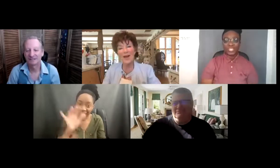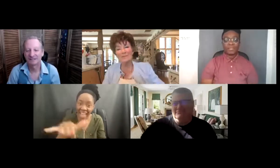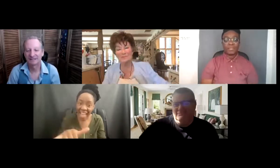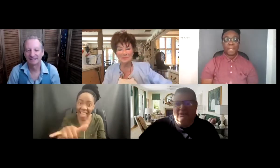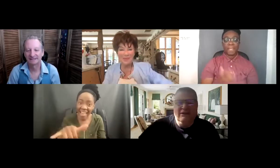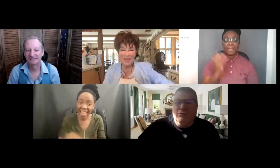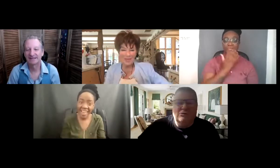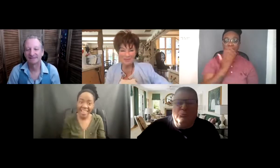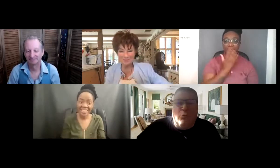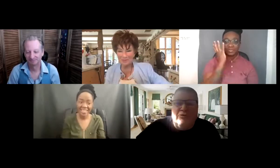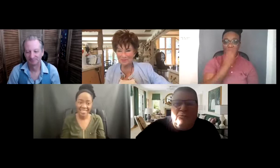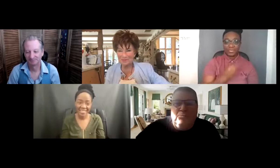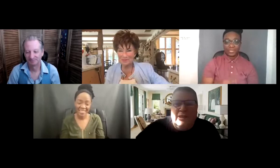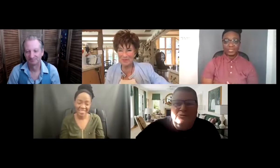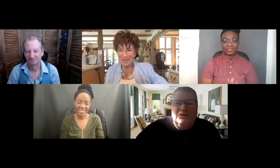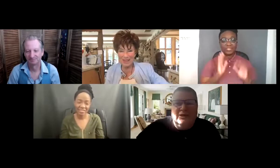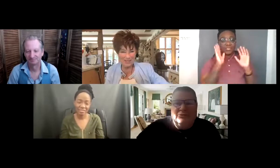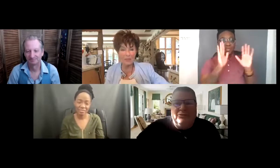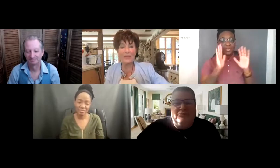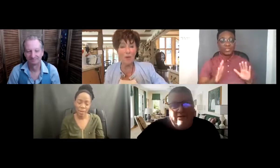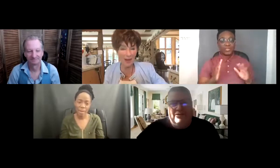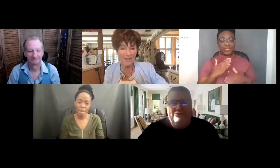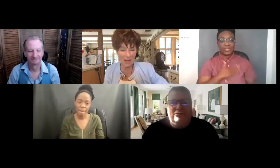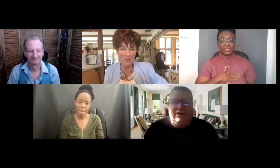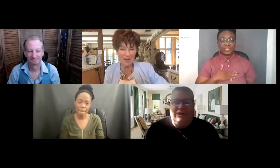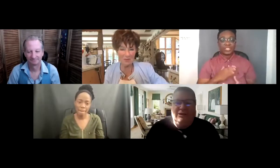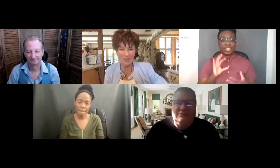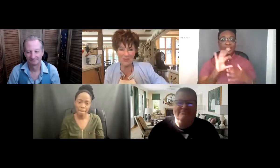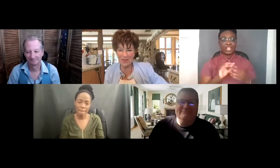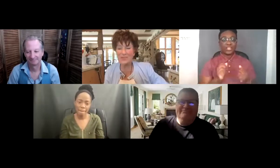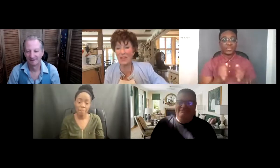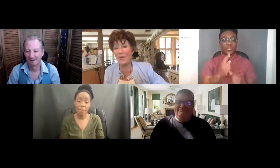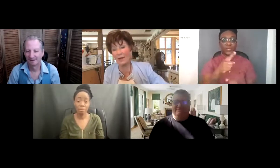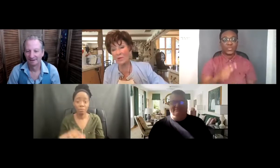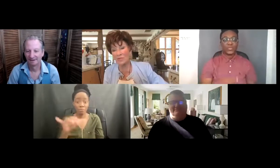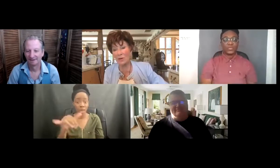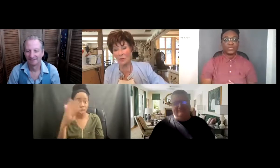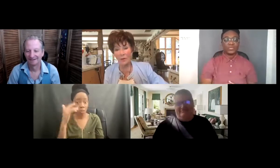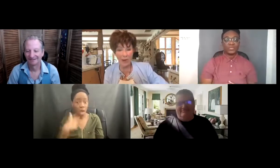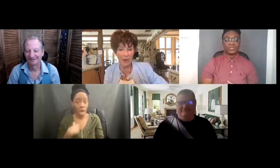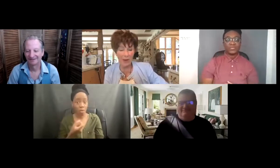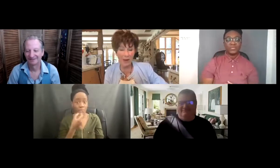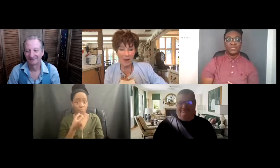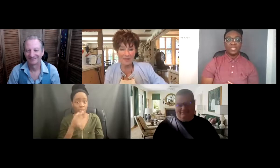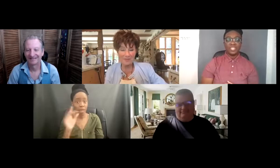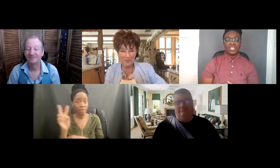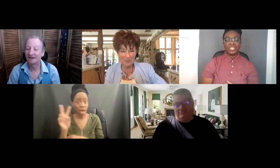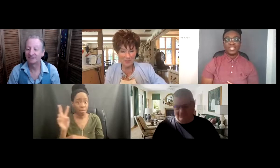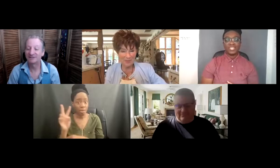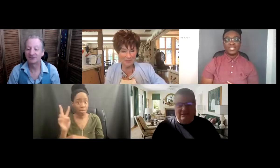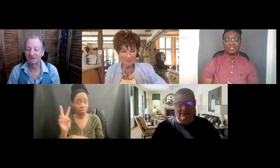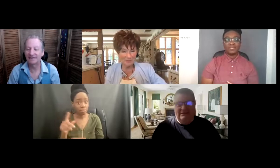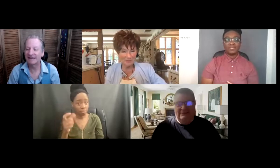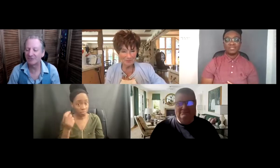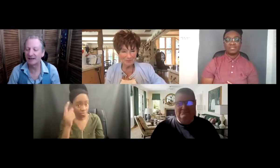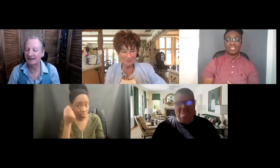Gorgeous. Yeah. Well, it was a wonderful pleasure to connect with you, David. I take vitamins, children. Oh, yeah. Vitamins